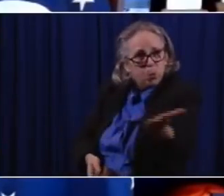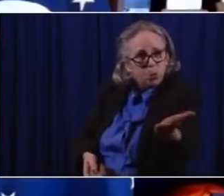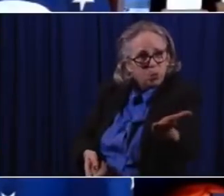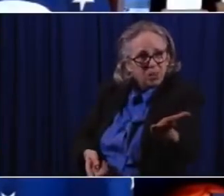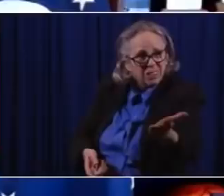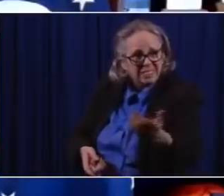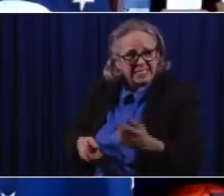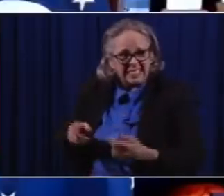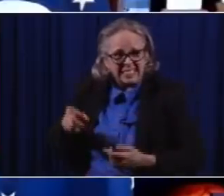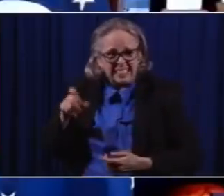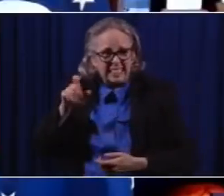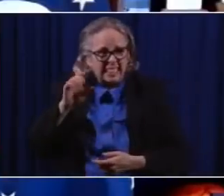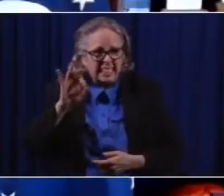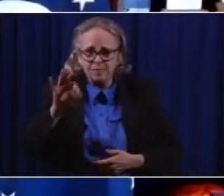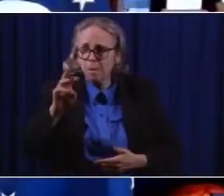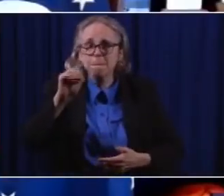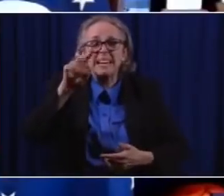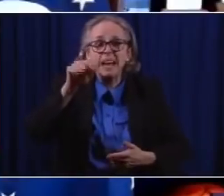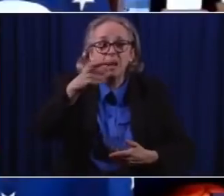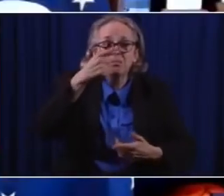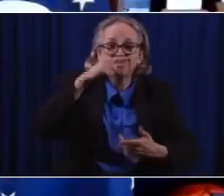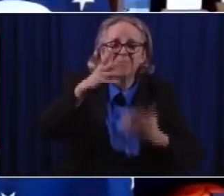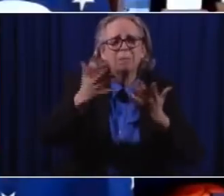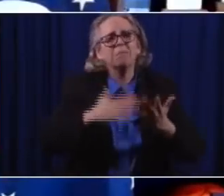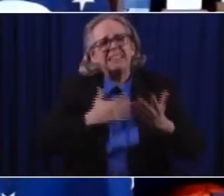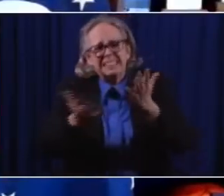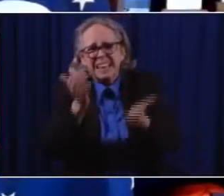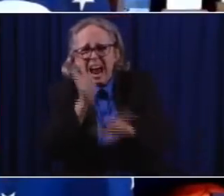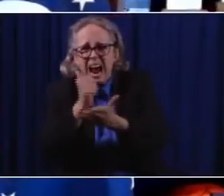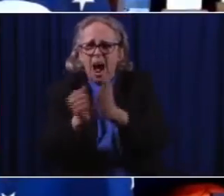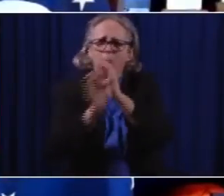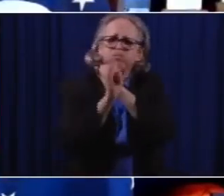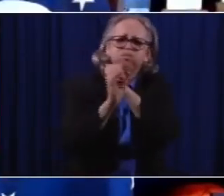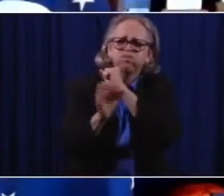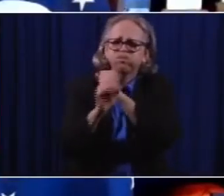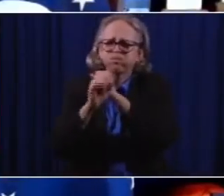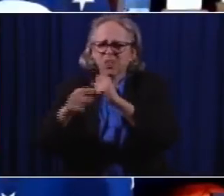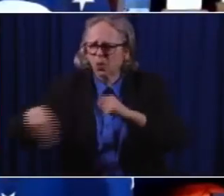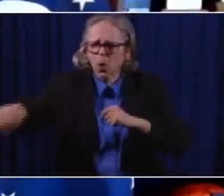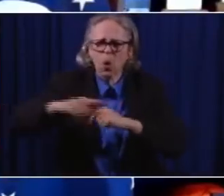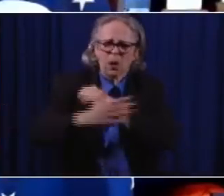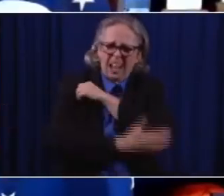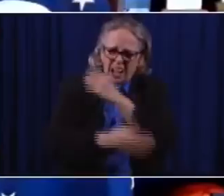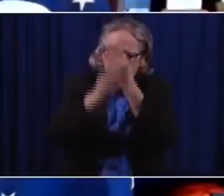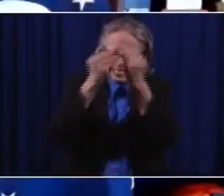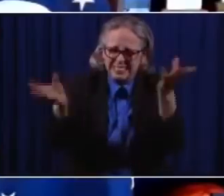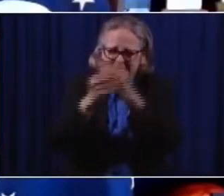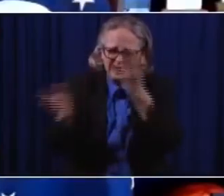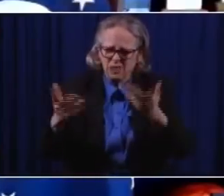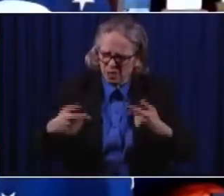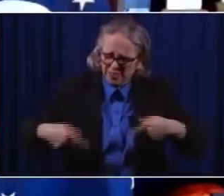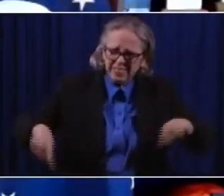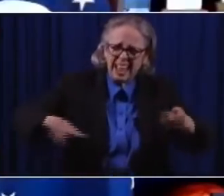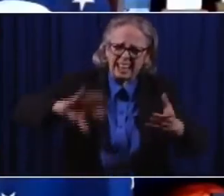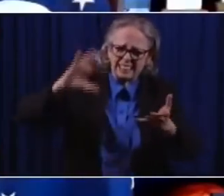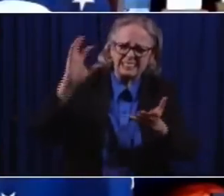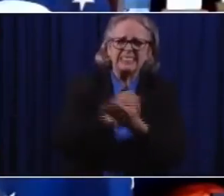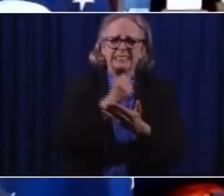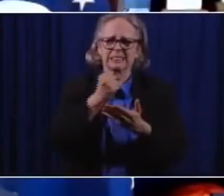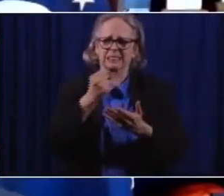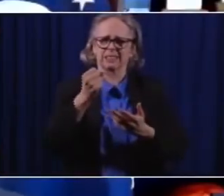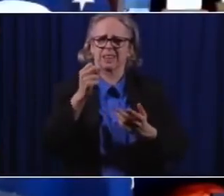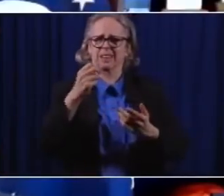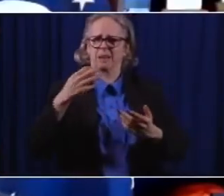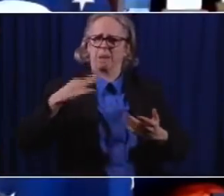counties, please help us make sure that the businesses in those communities know about it so that we can make sure that they're getting the assistance that we